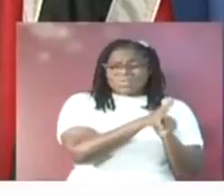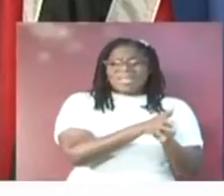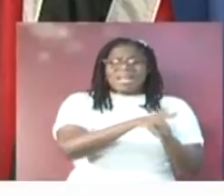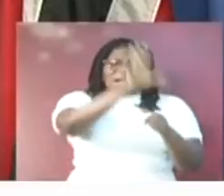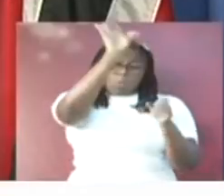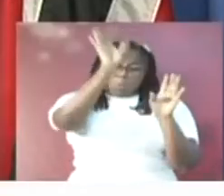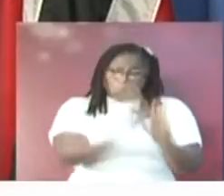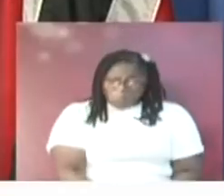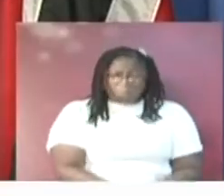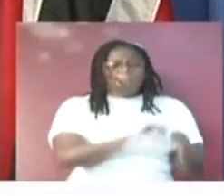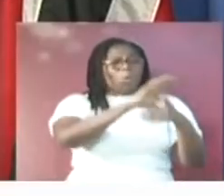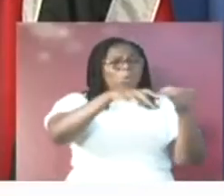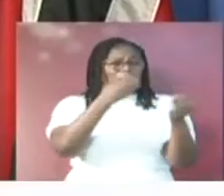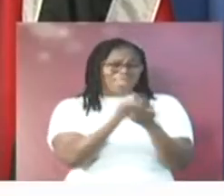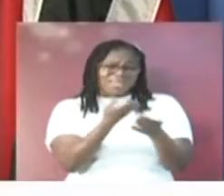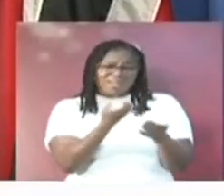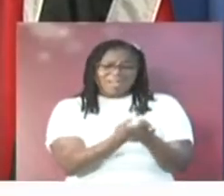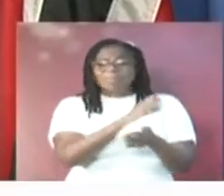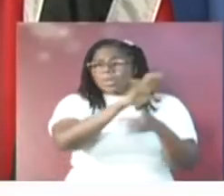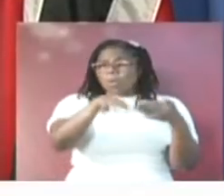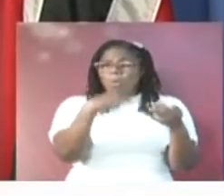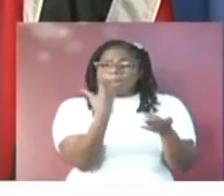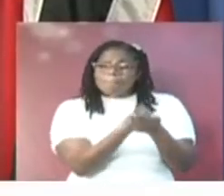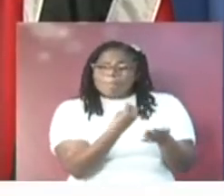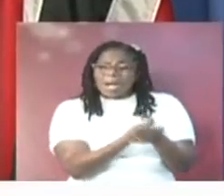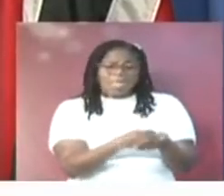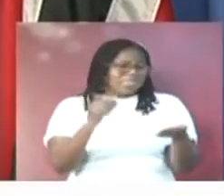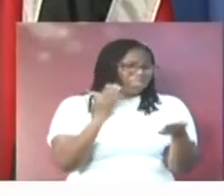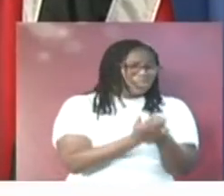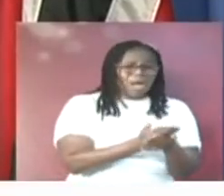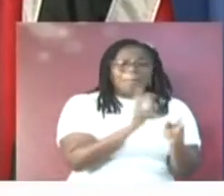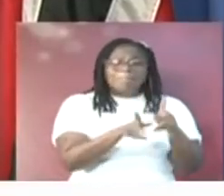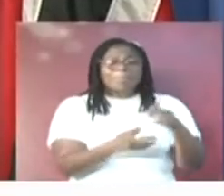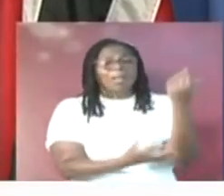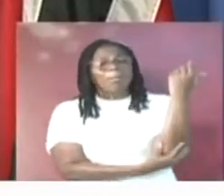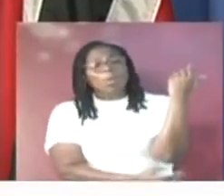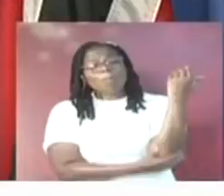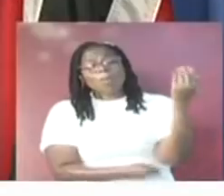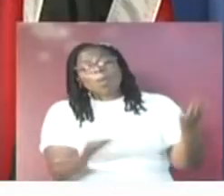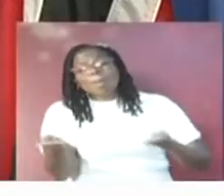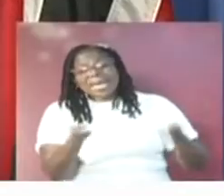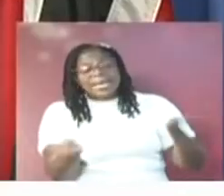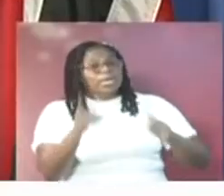a year and a half later, those principles are still in place. But